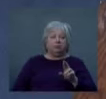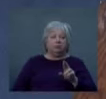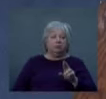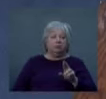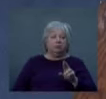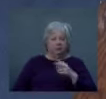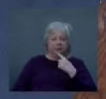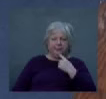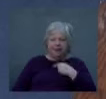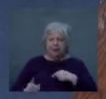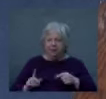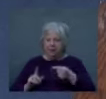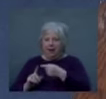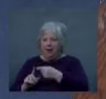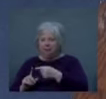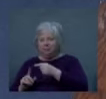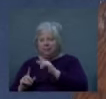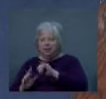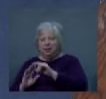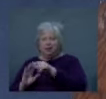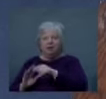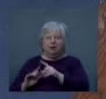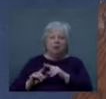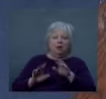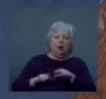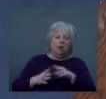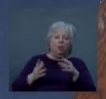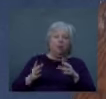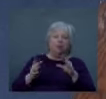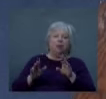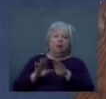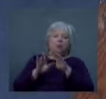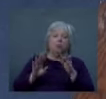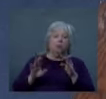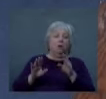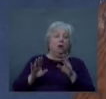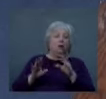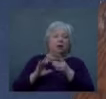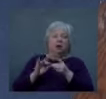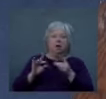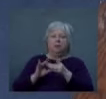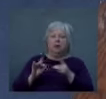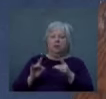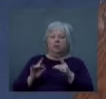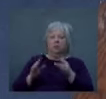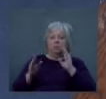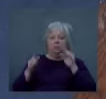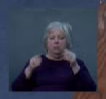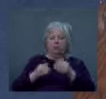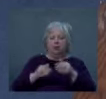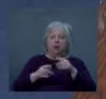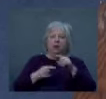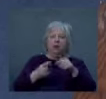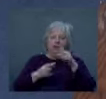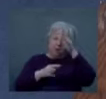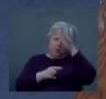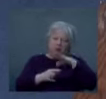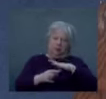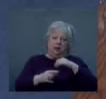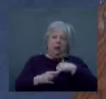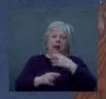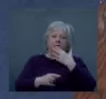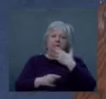come back and deal with that. But it opened the door, and his comments were around a gentleman that had a bad experience with